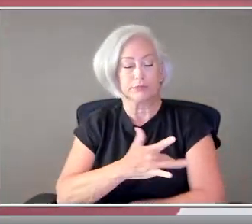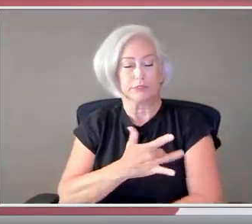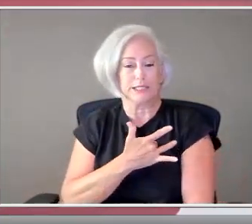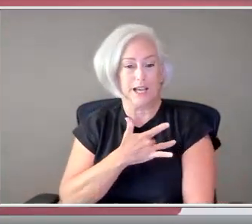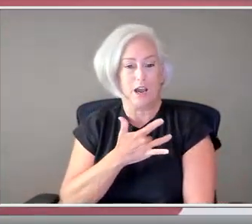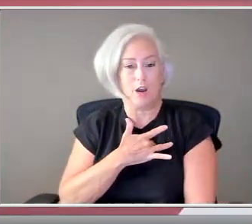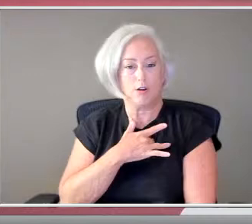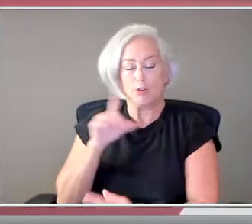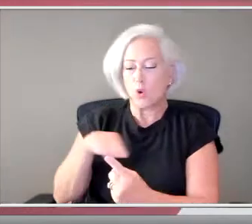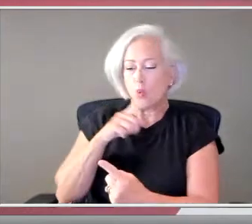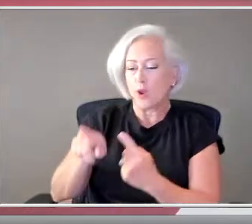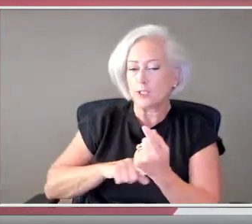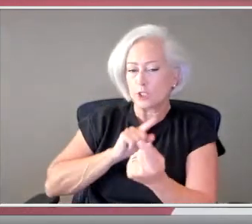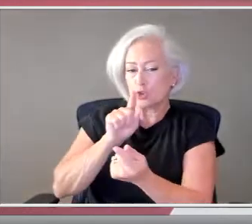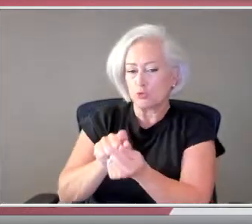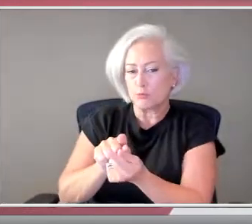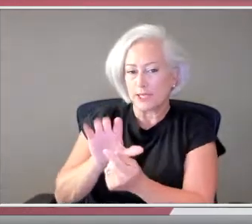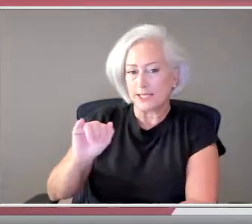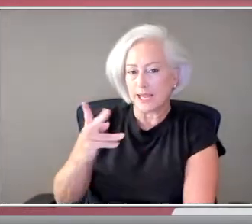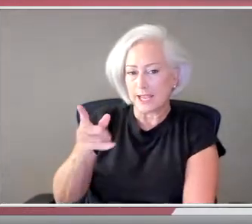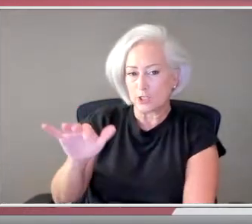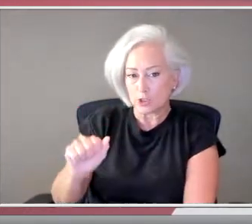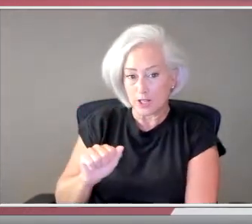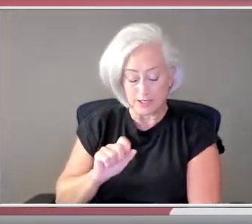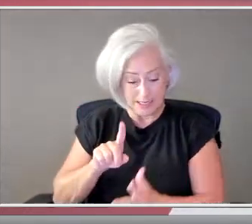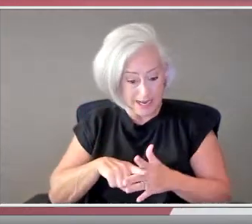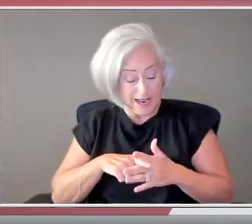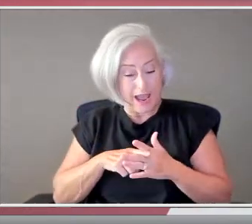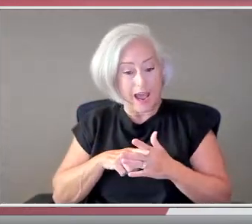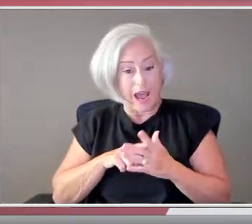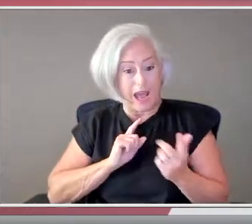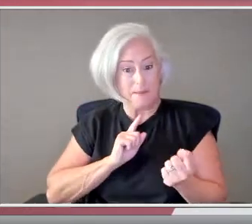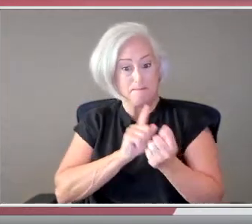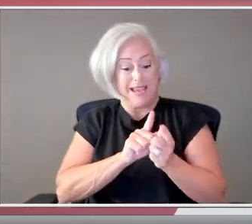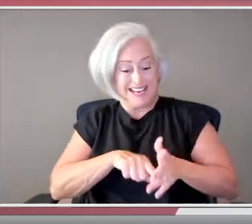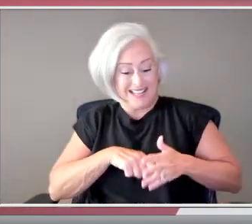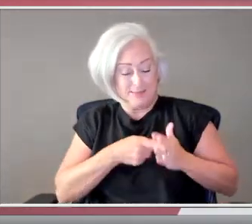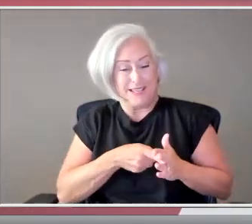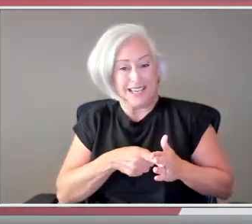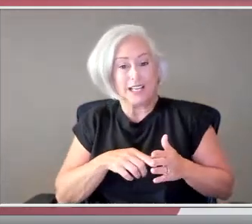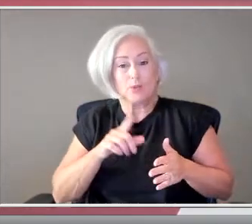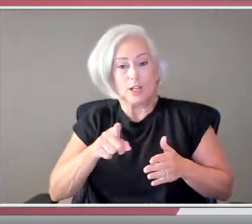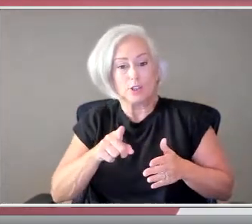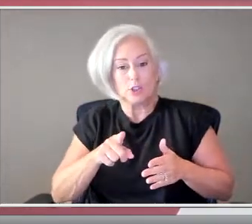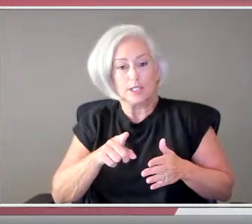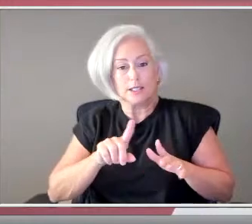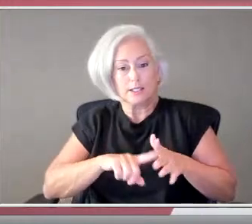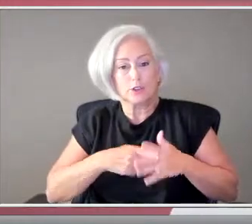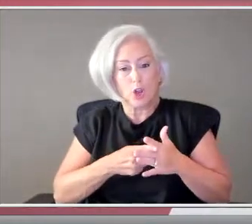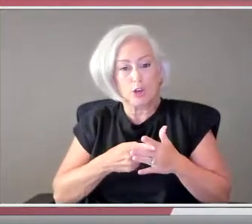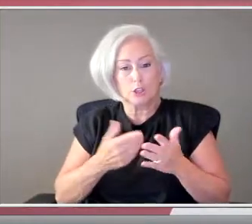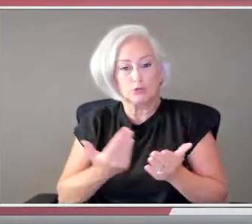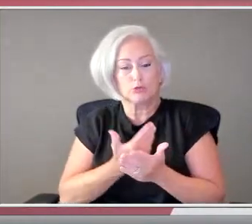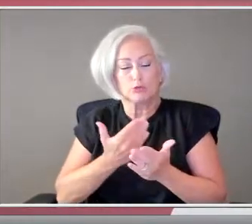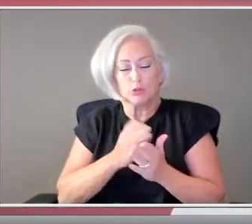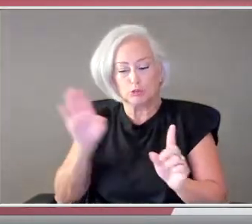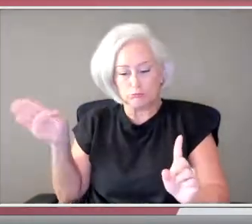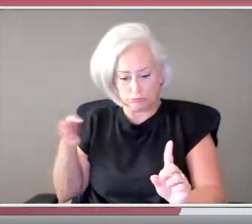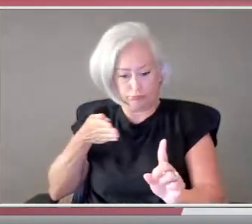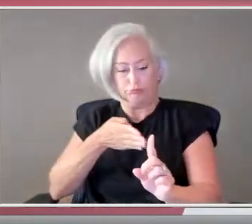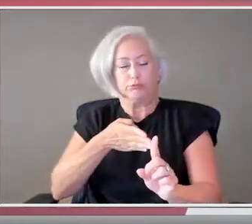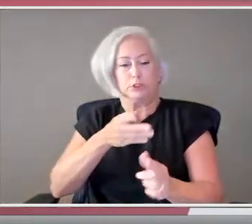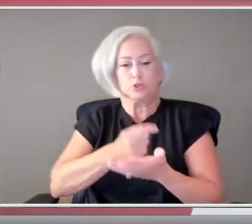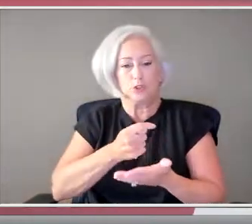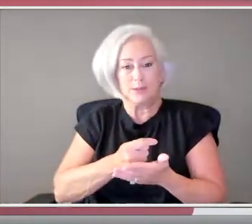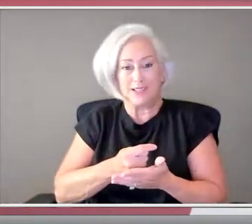one of these targeted treatments, which was a breakthrough, one of the first targeted treatments. Now there are hundreds